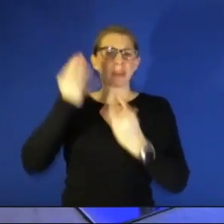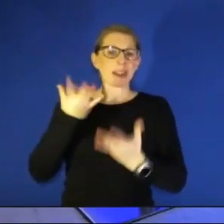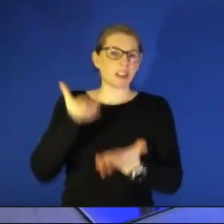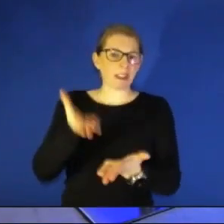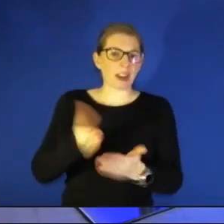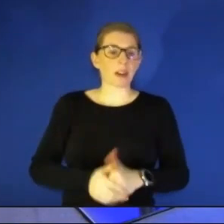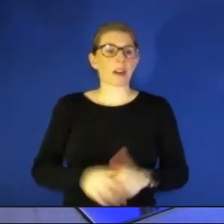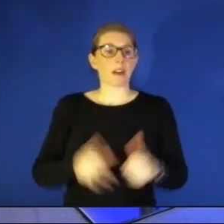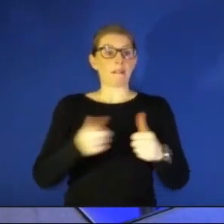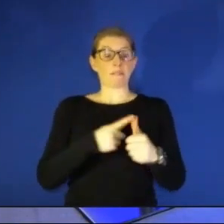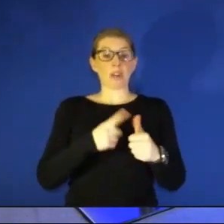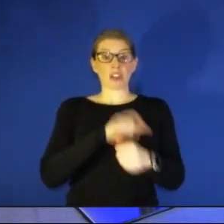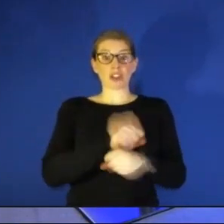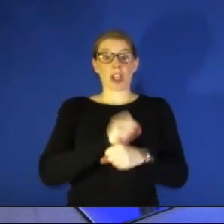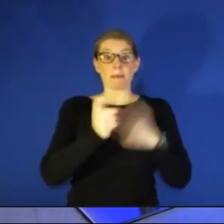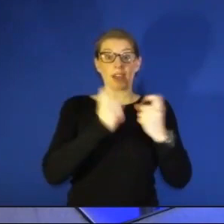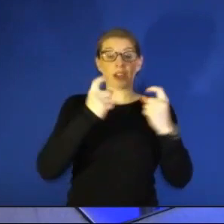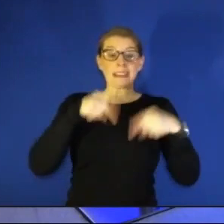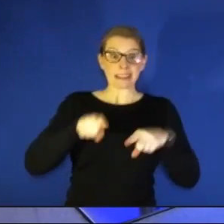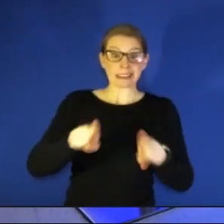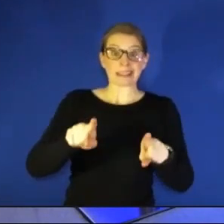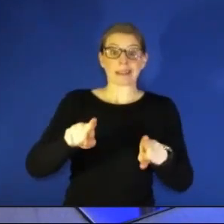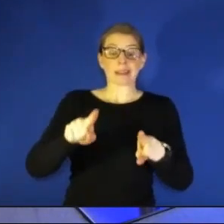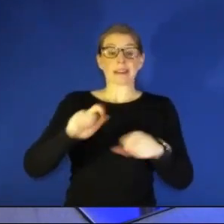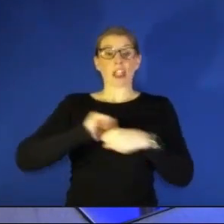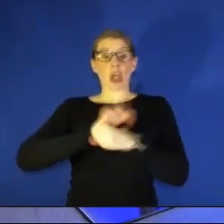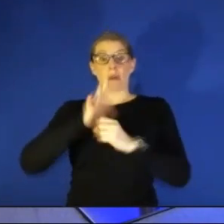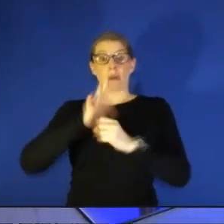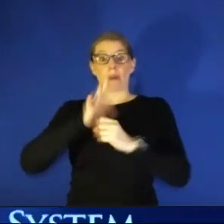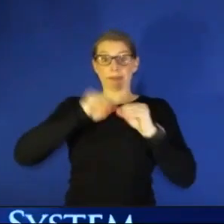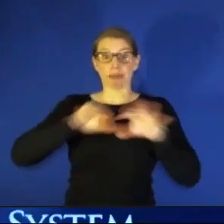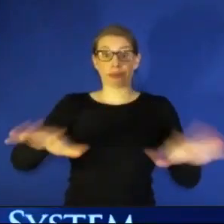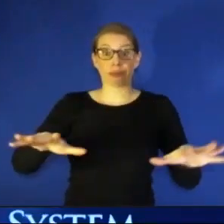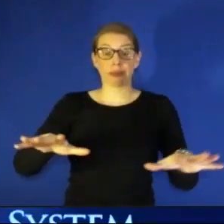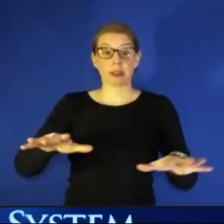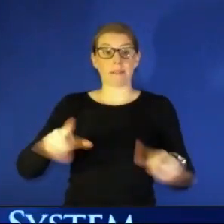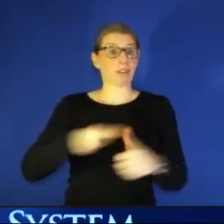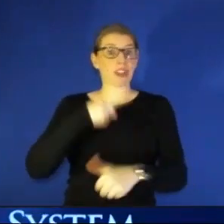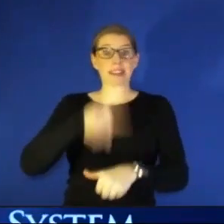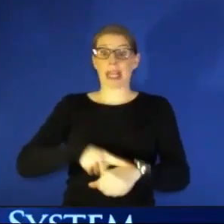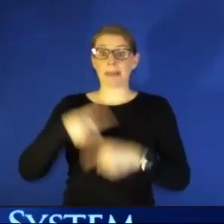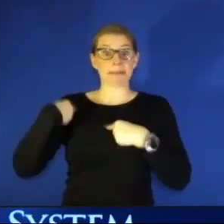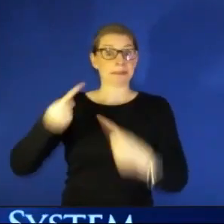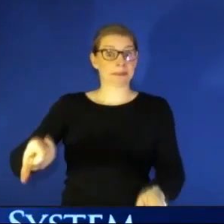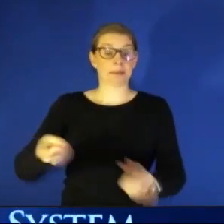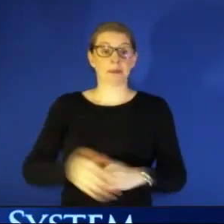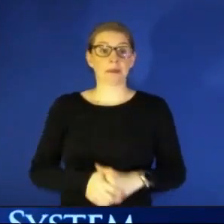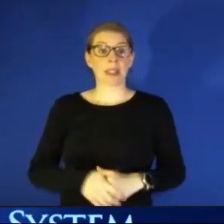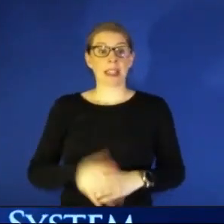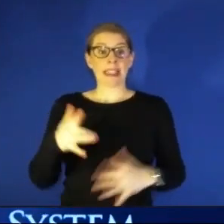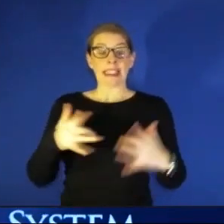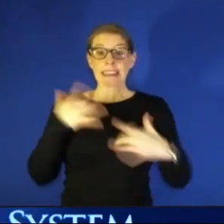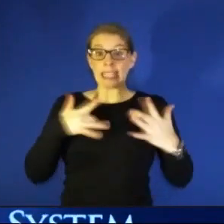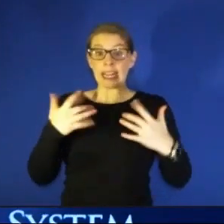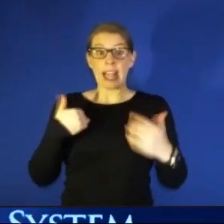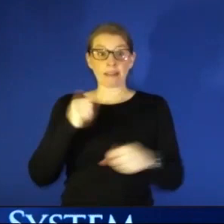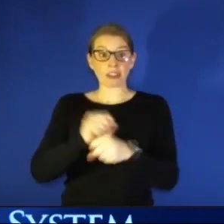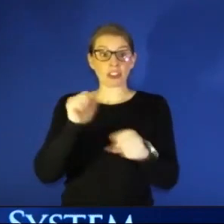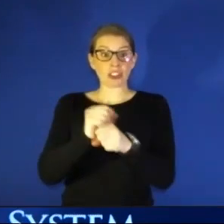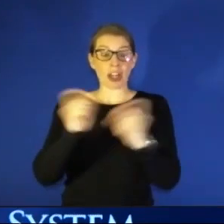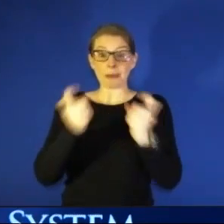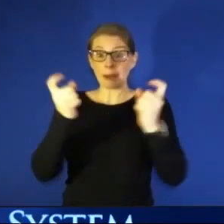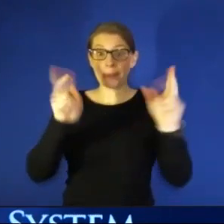in person since the start of the pandemic. That certainly says a lot, right? We're so excited to be having job fairs and having people come back in